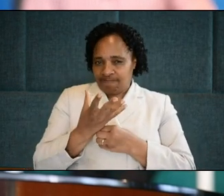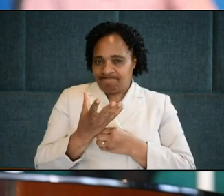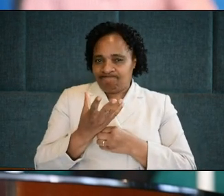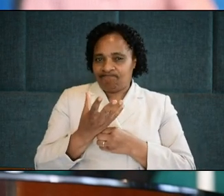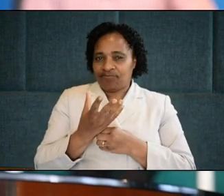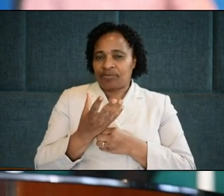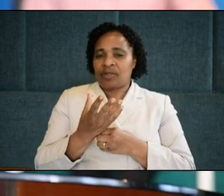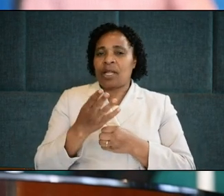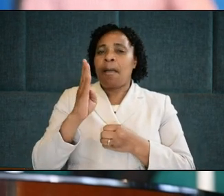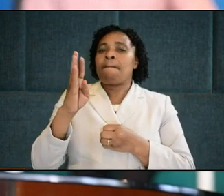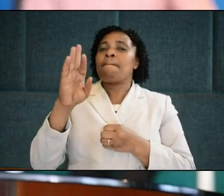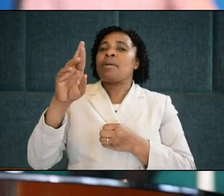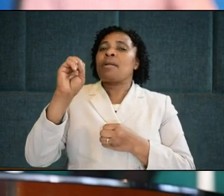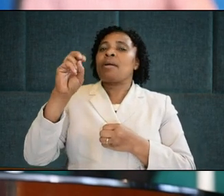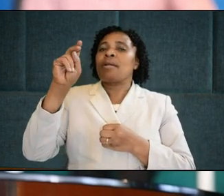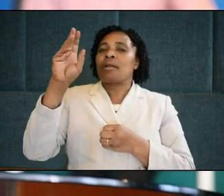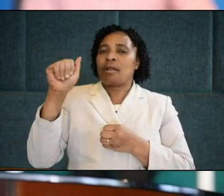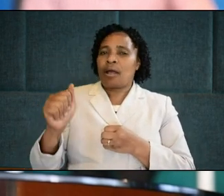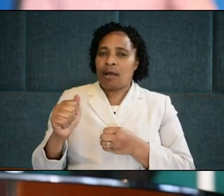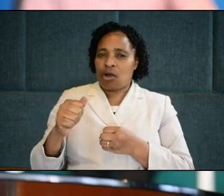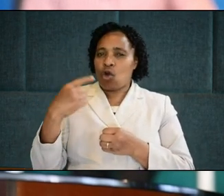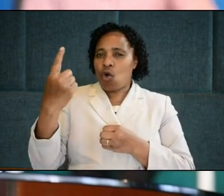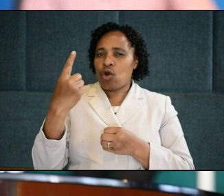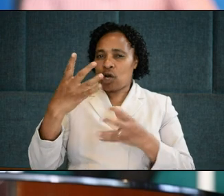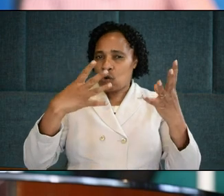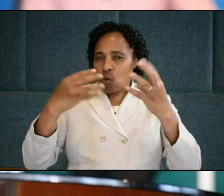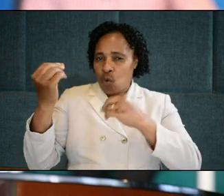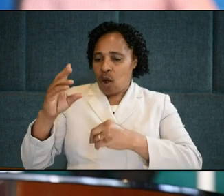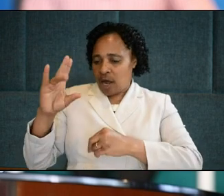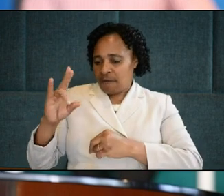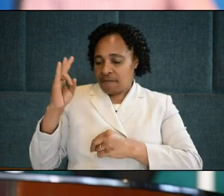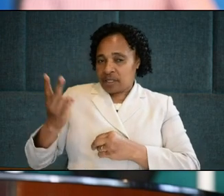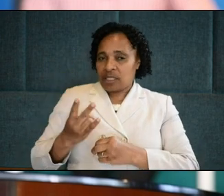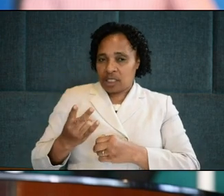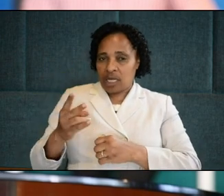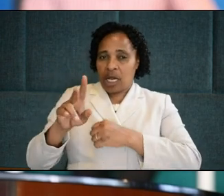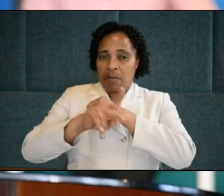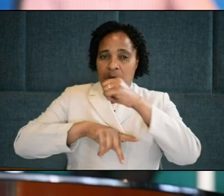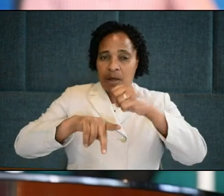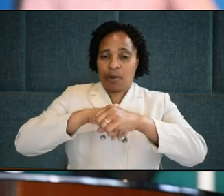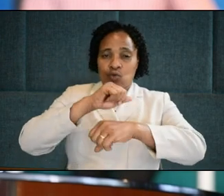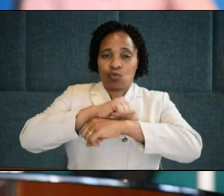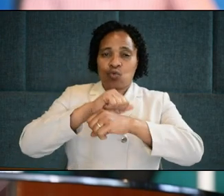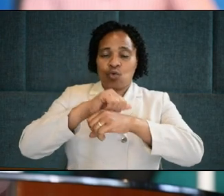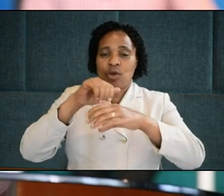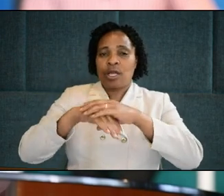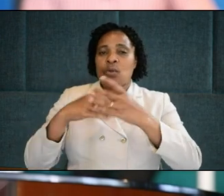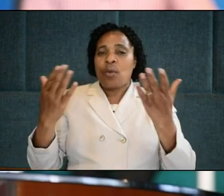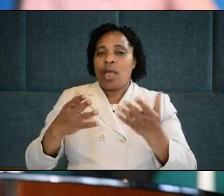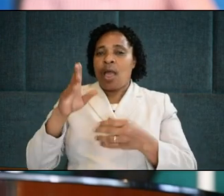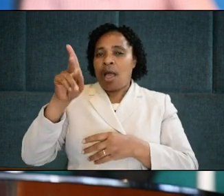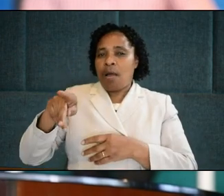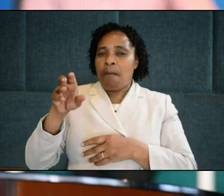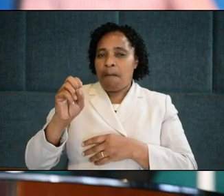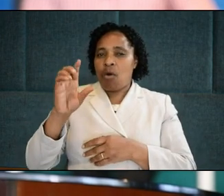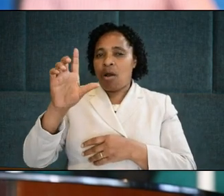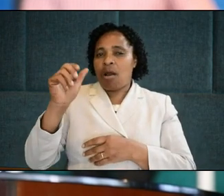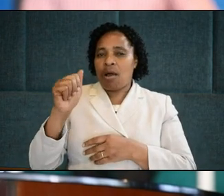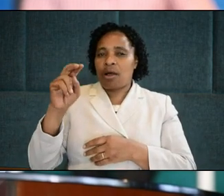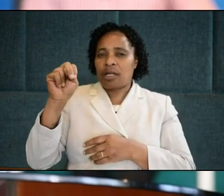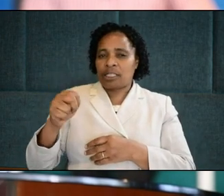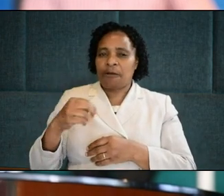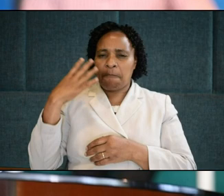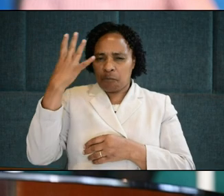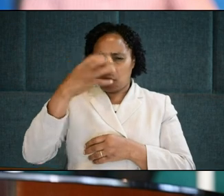Melinda is a little girl who goes to the only Adventist pre-elementary school in Poland. She's beautiful with straight